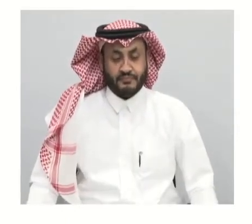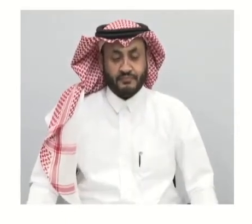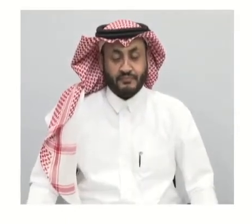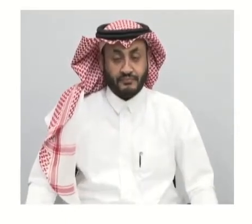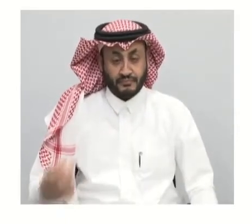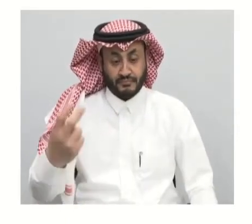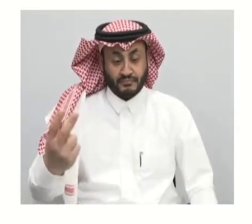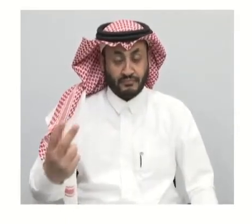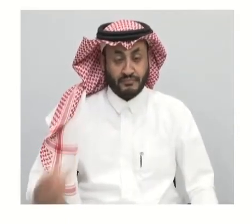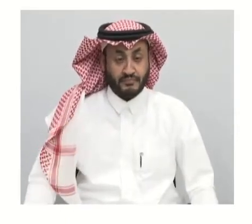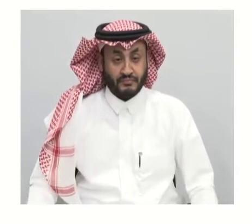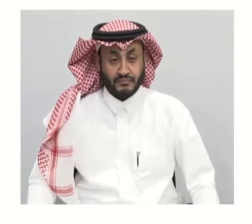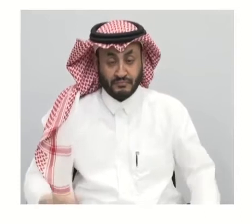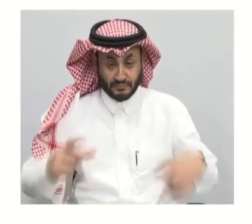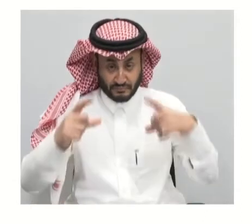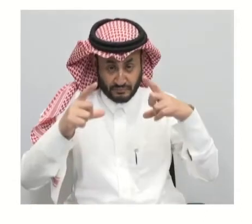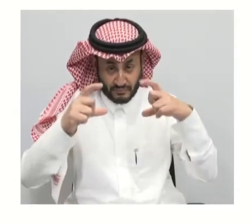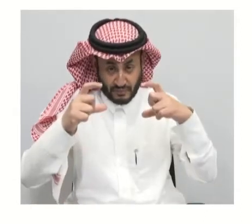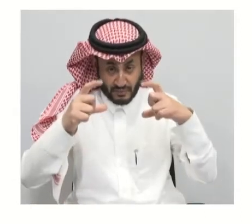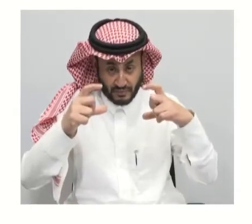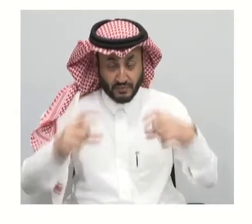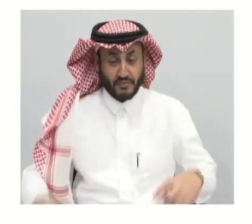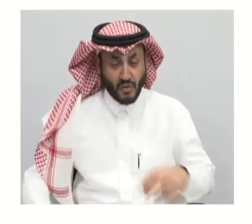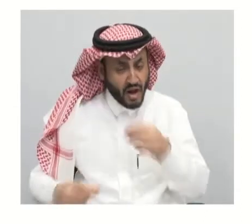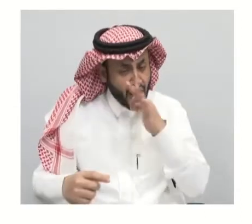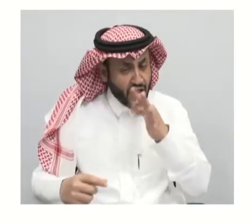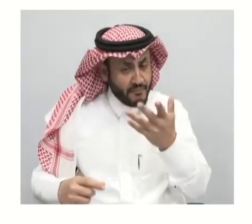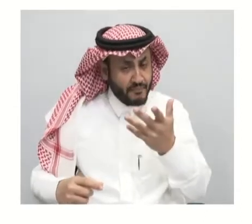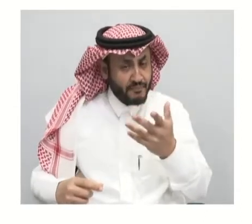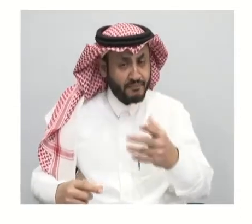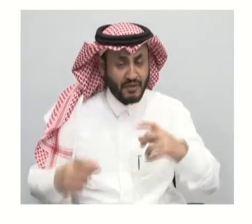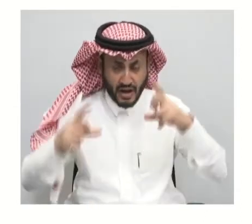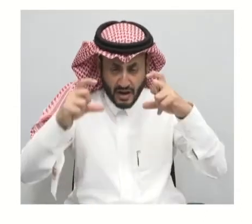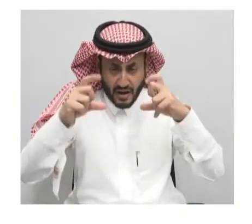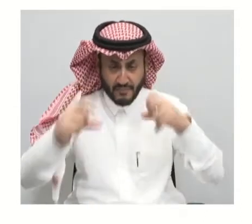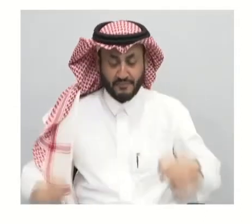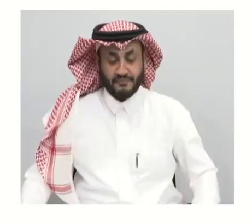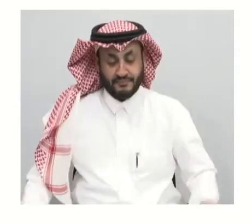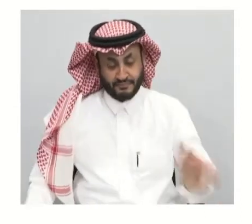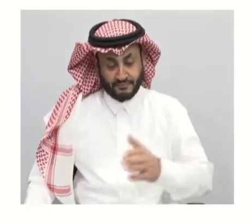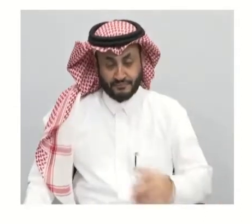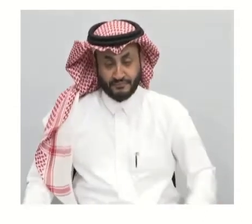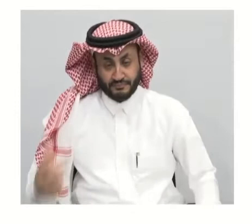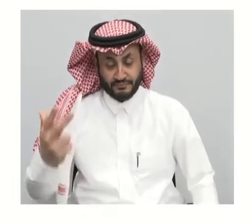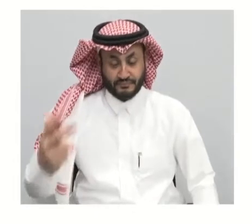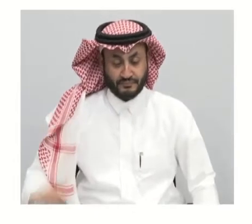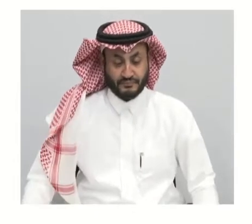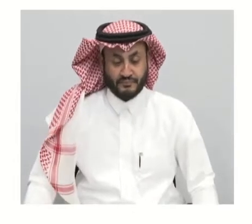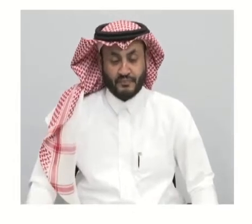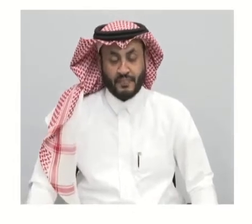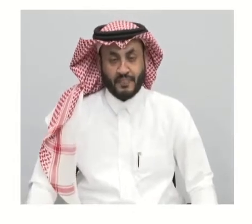And then we have the person who taking the photo. Is he the cameraman taking a photo? And we have